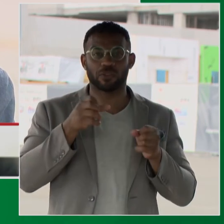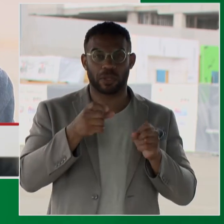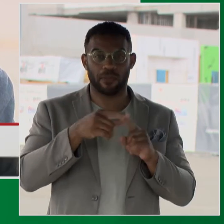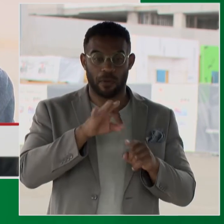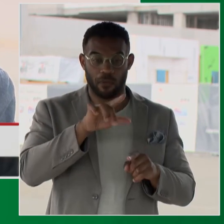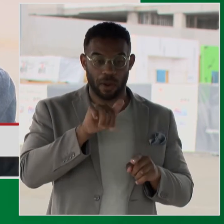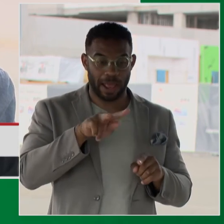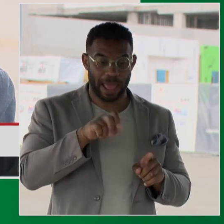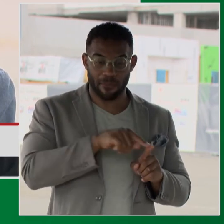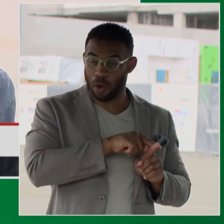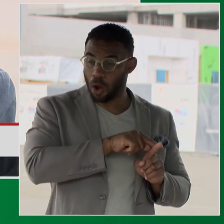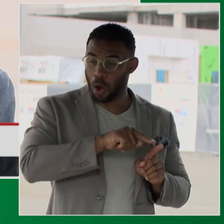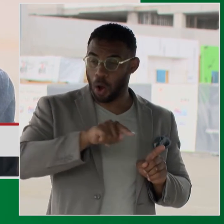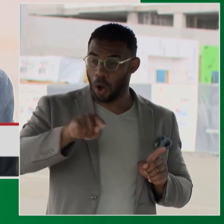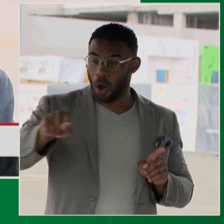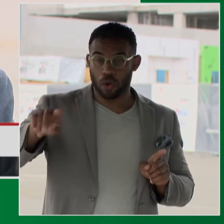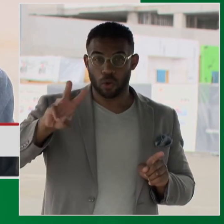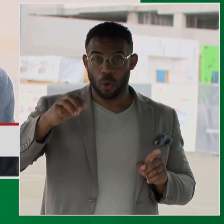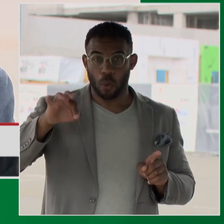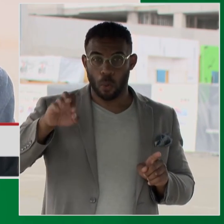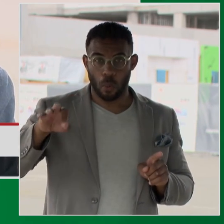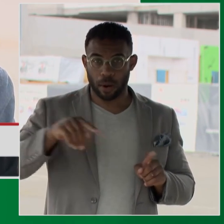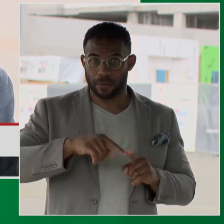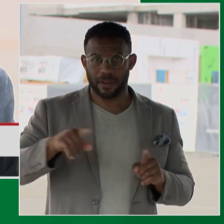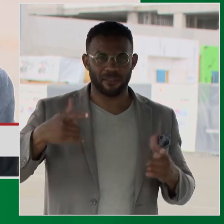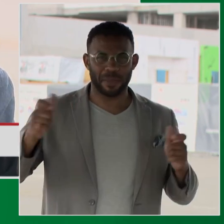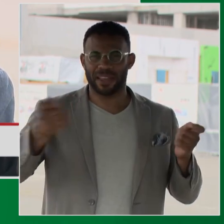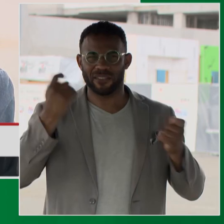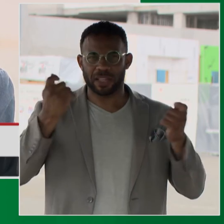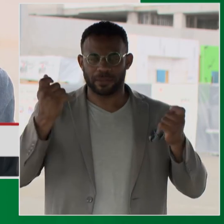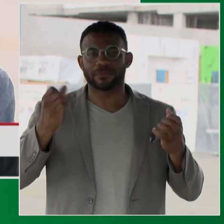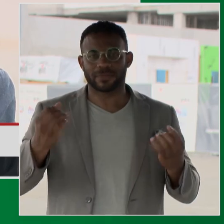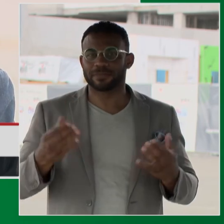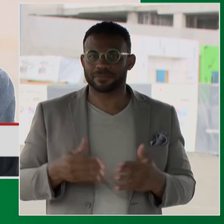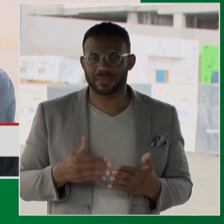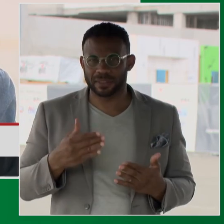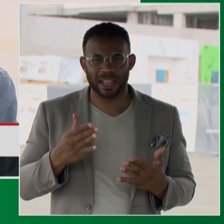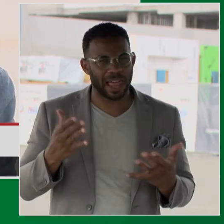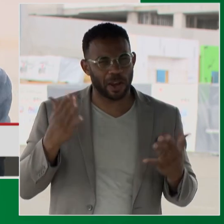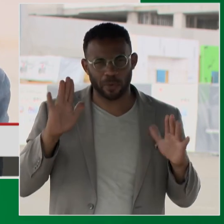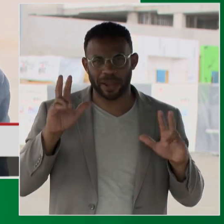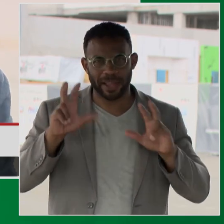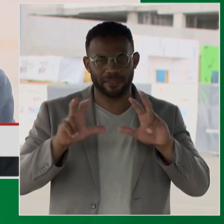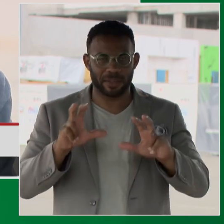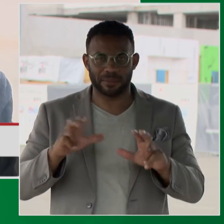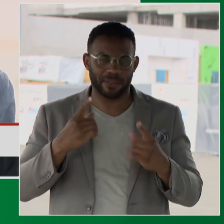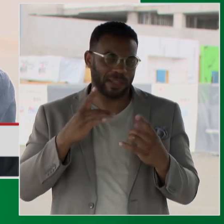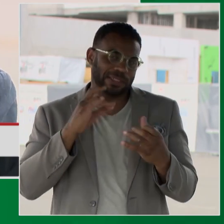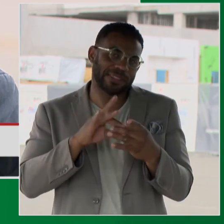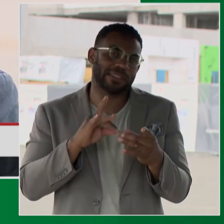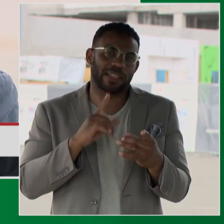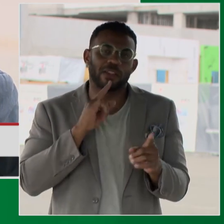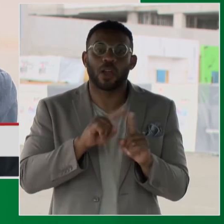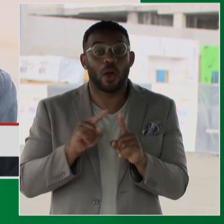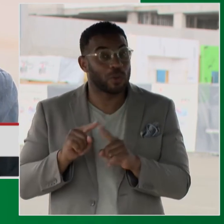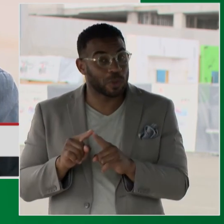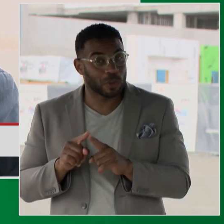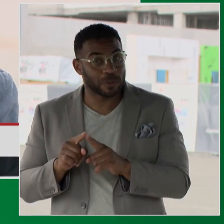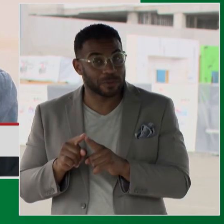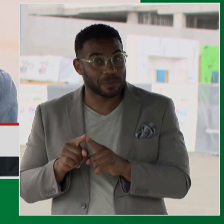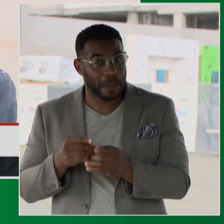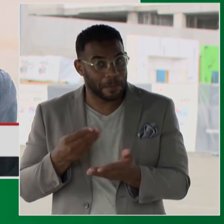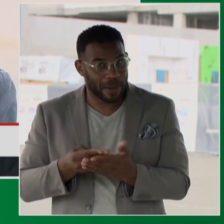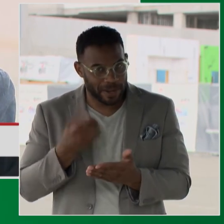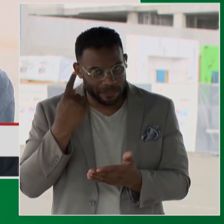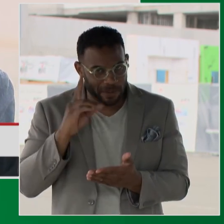from Florida Avenue all the way down to the wharf and have a big festival there. So a lot of great investments. I'll finally just say there's also